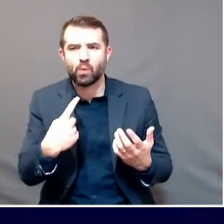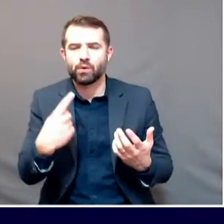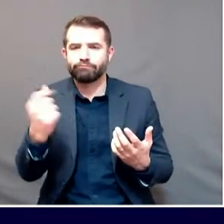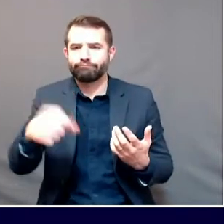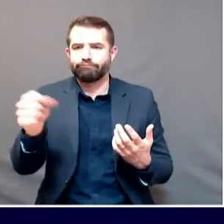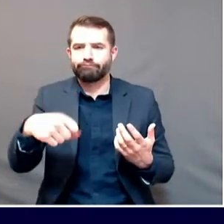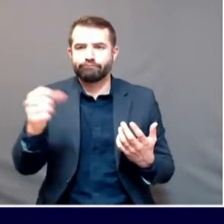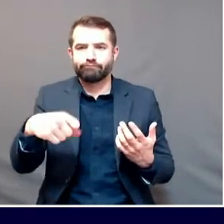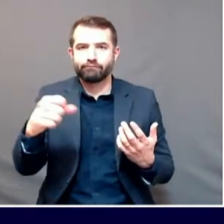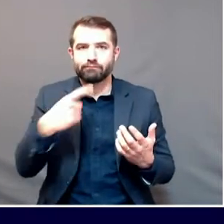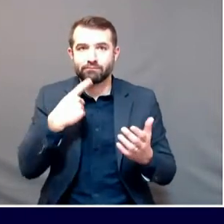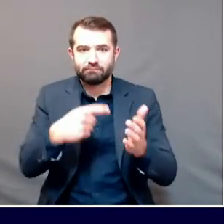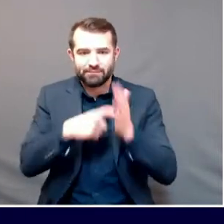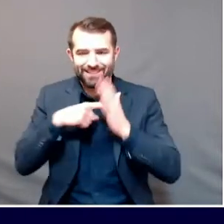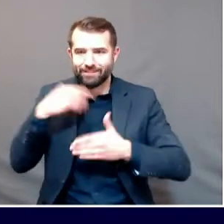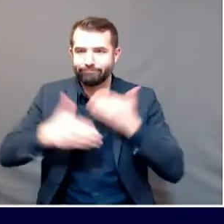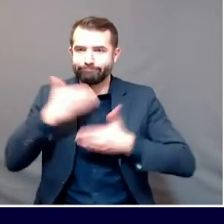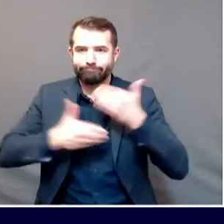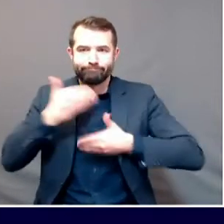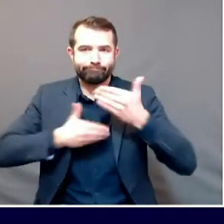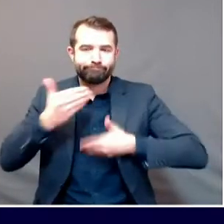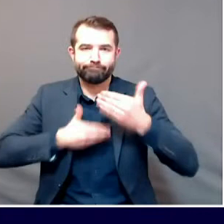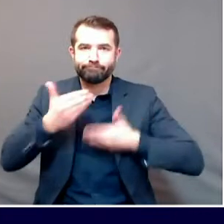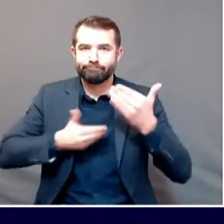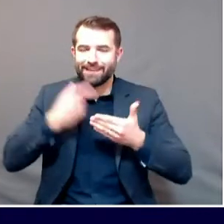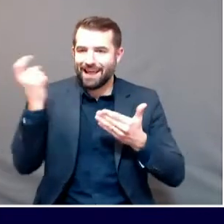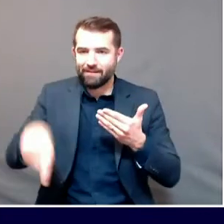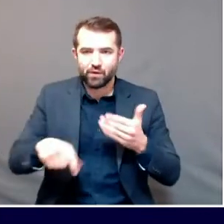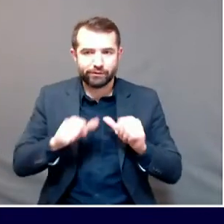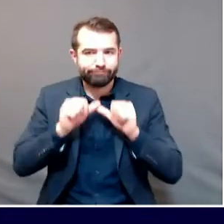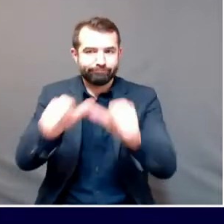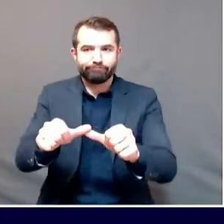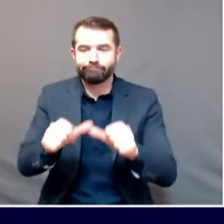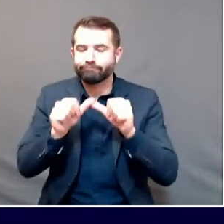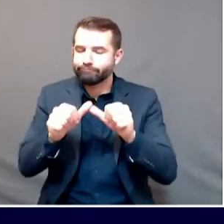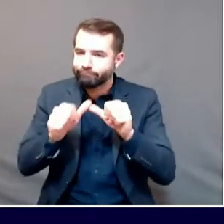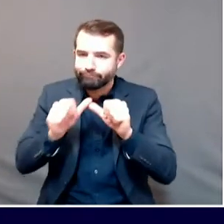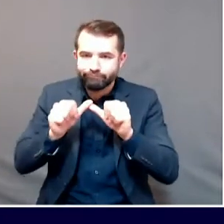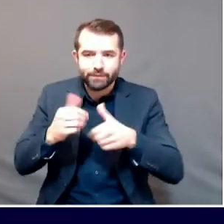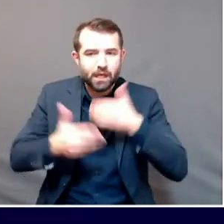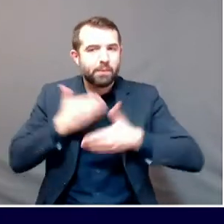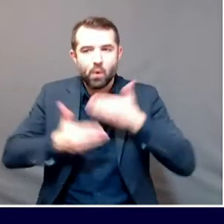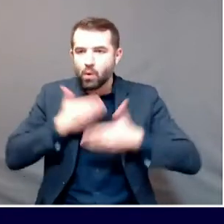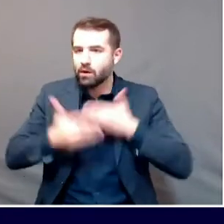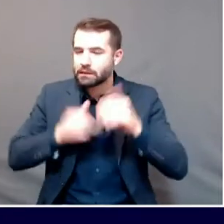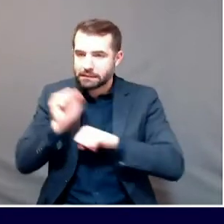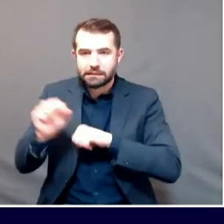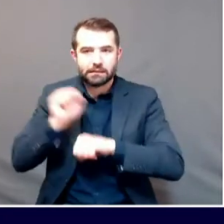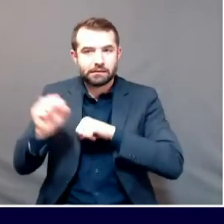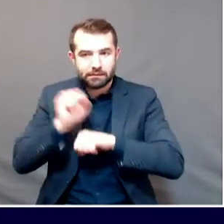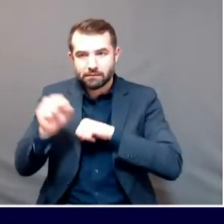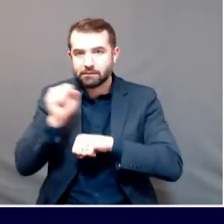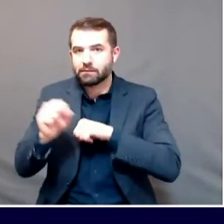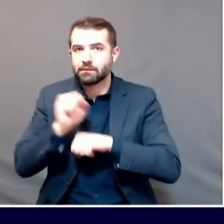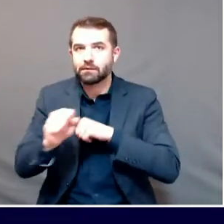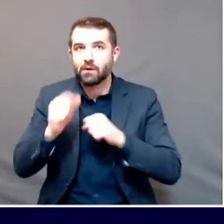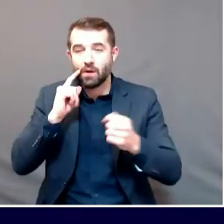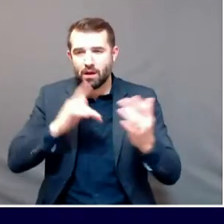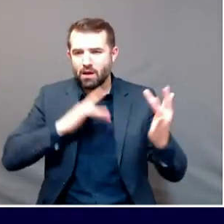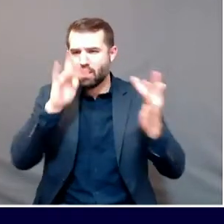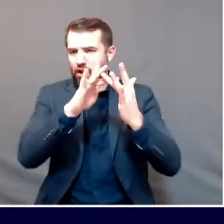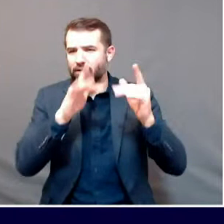We're literally and figuratively plowing ahead. And we have reached out, for example, to